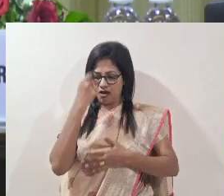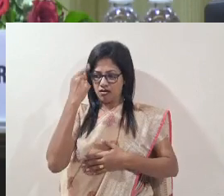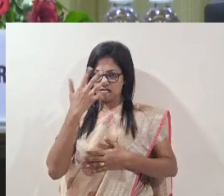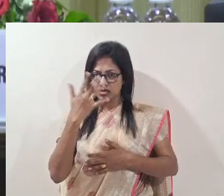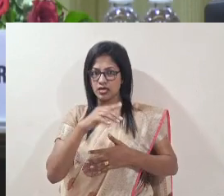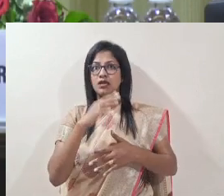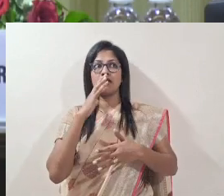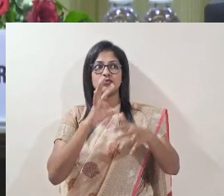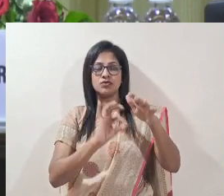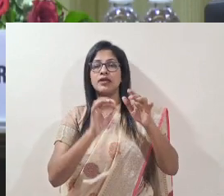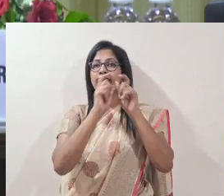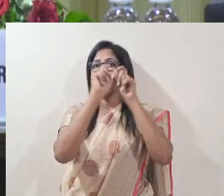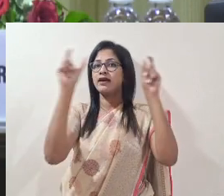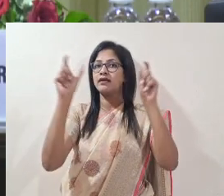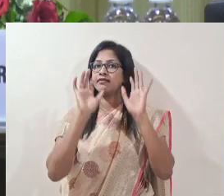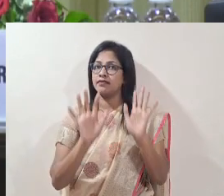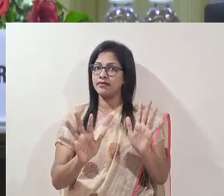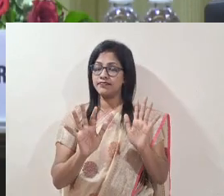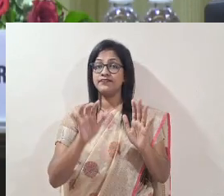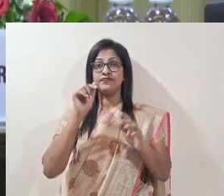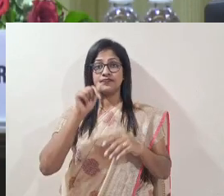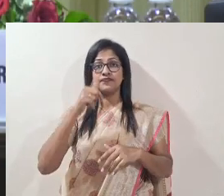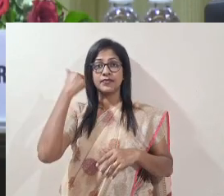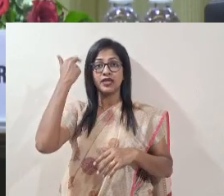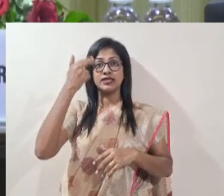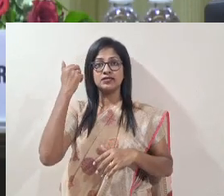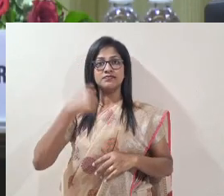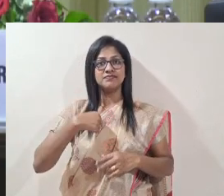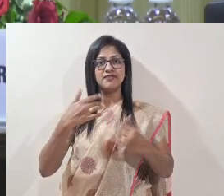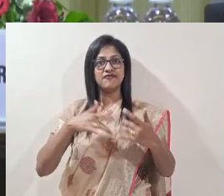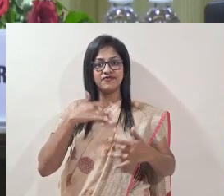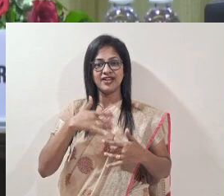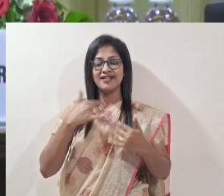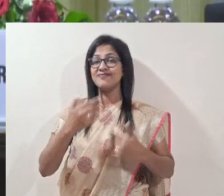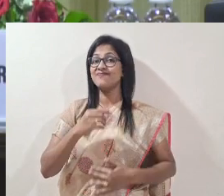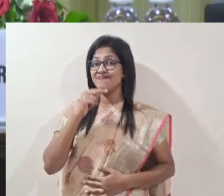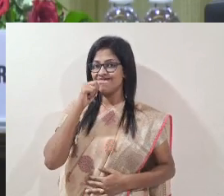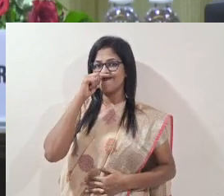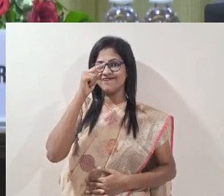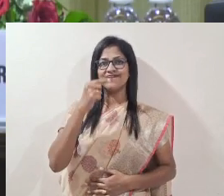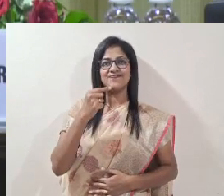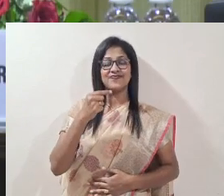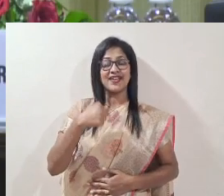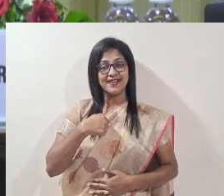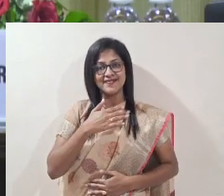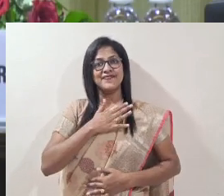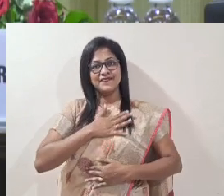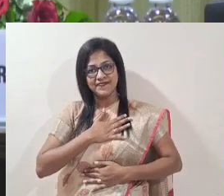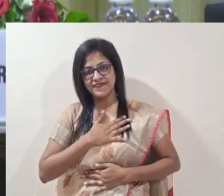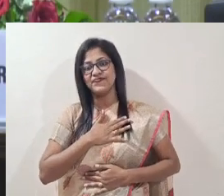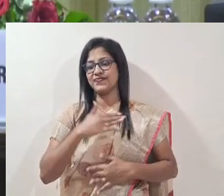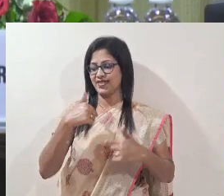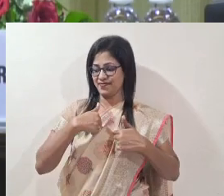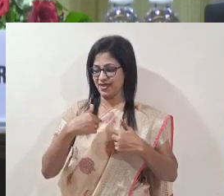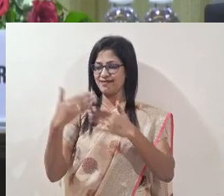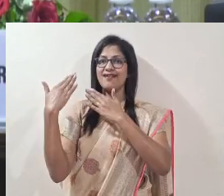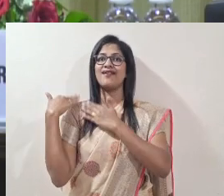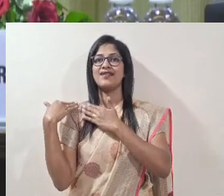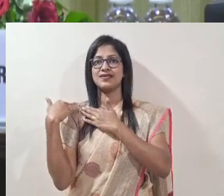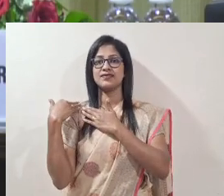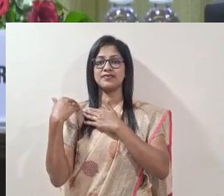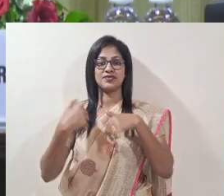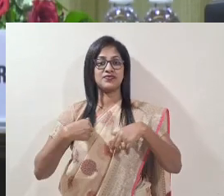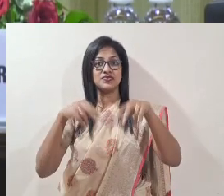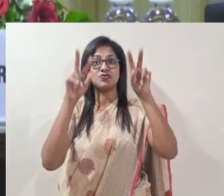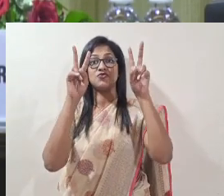understanding, and so therefore I feel privileged and feel honored that I have been given a